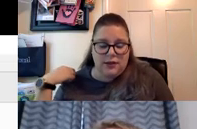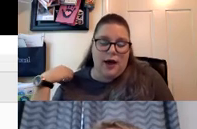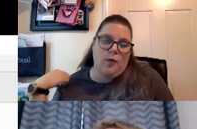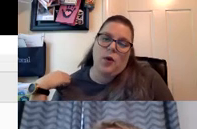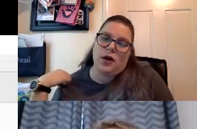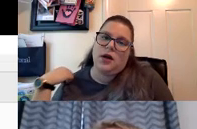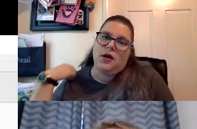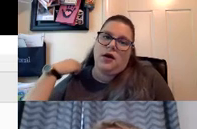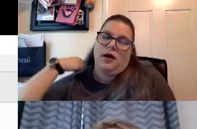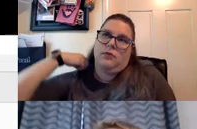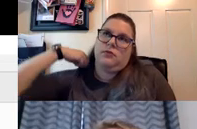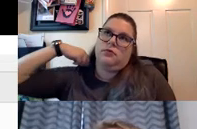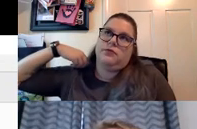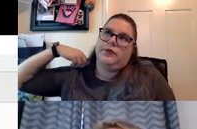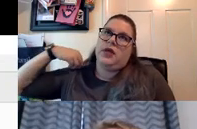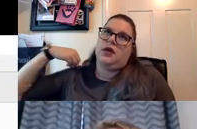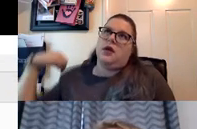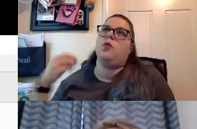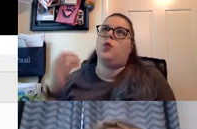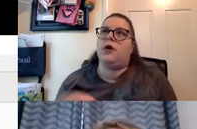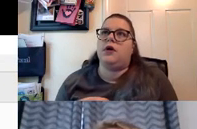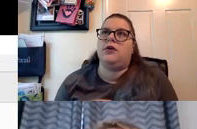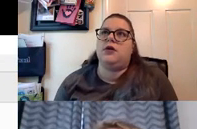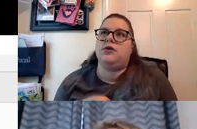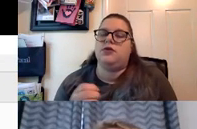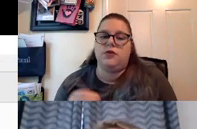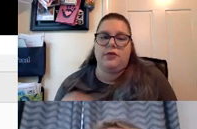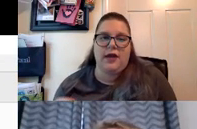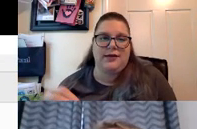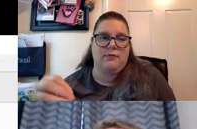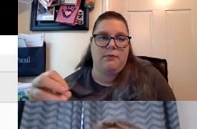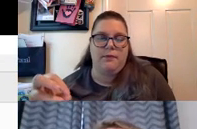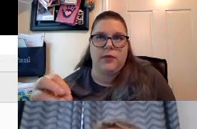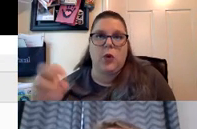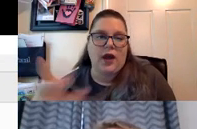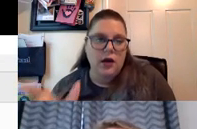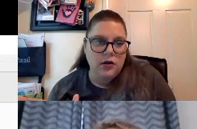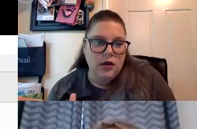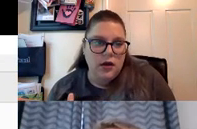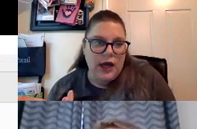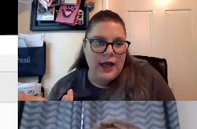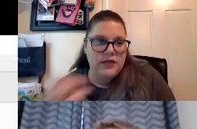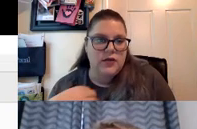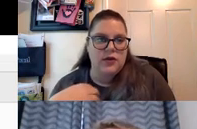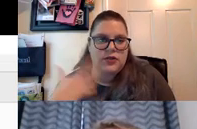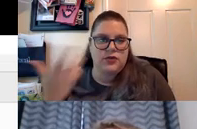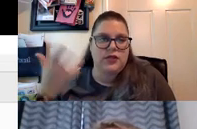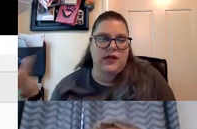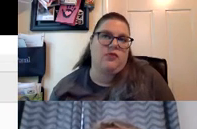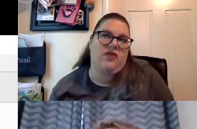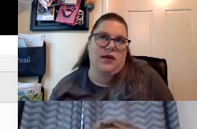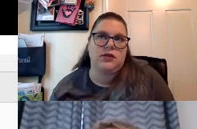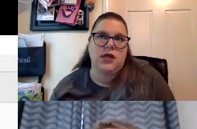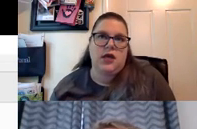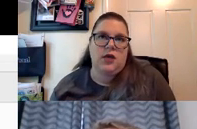There's a lot more in Word to do things quicker, I guess, or to do the